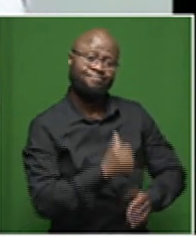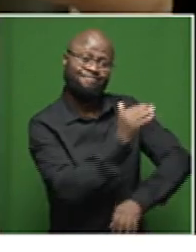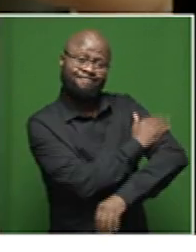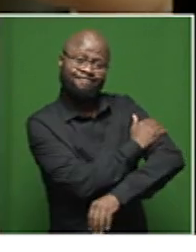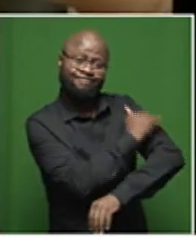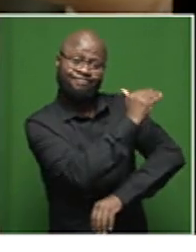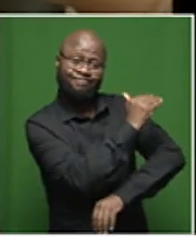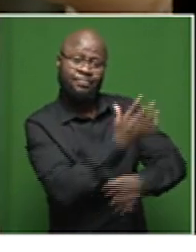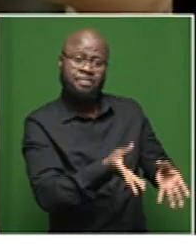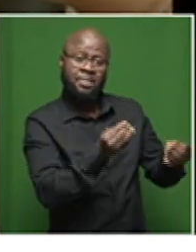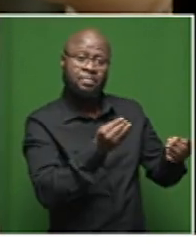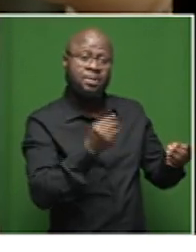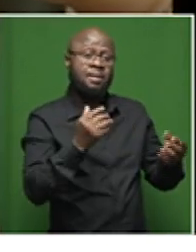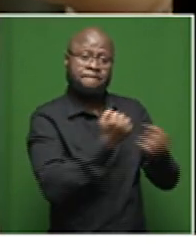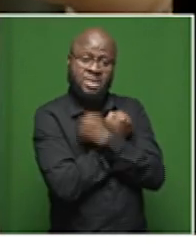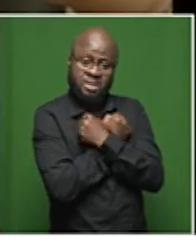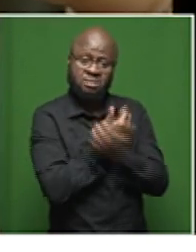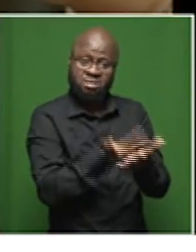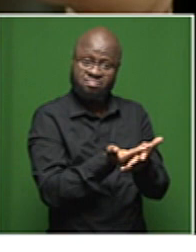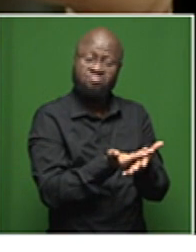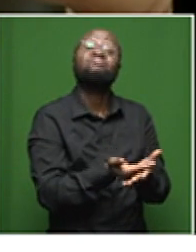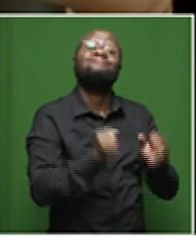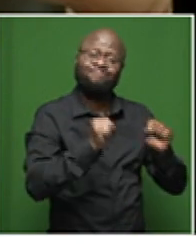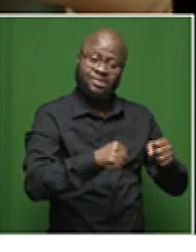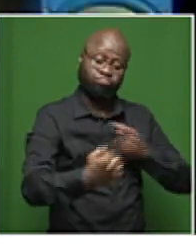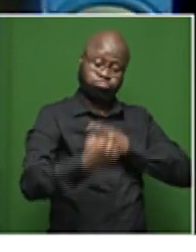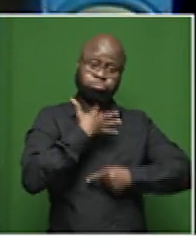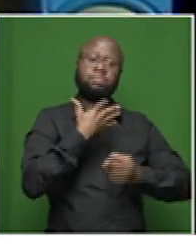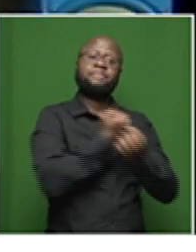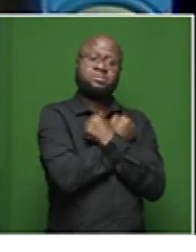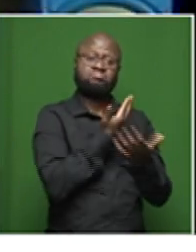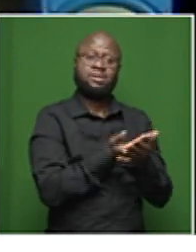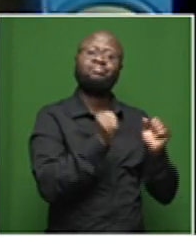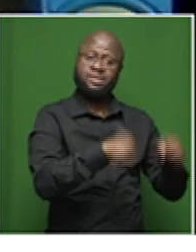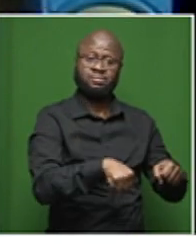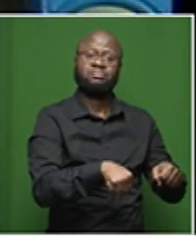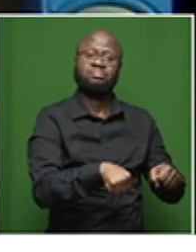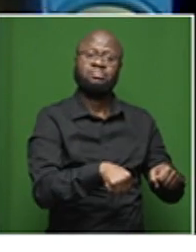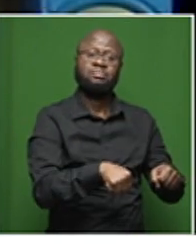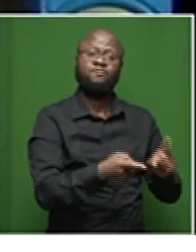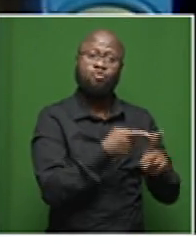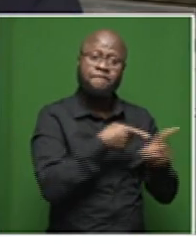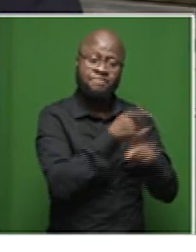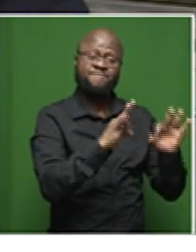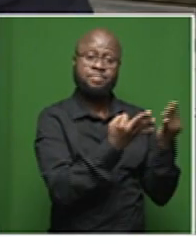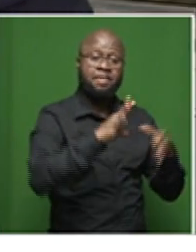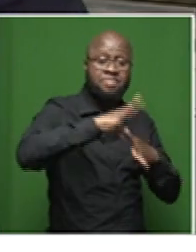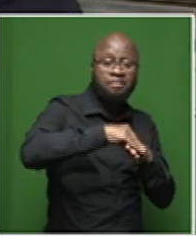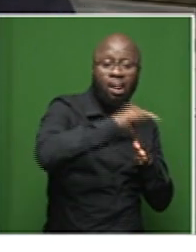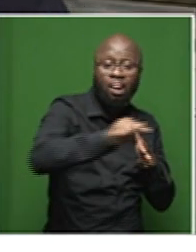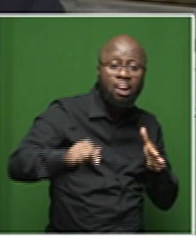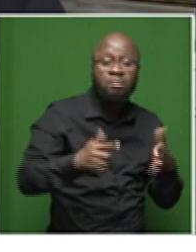hereditary? Yes, it is hereditary. Most patients inherited hypertension from the close relatives that